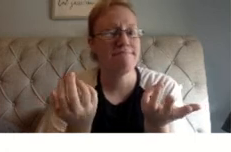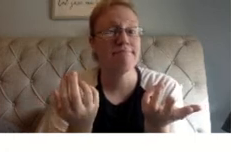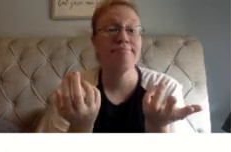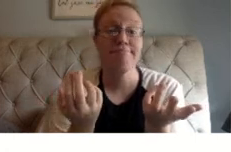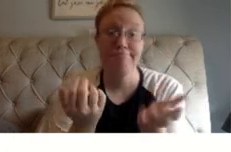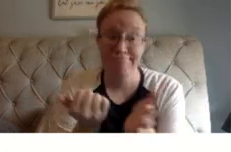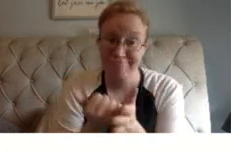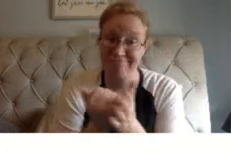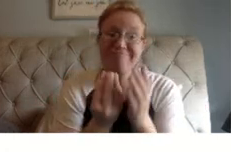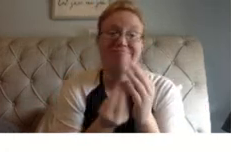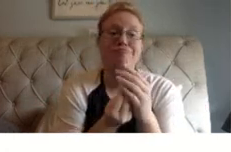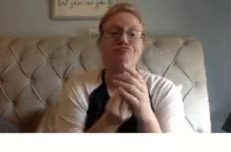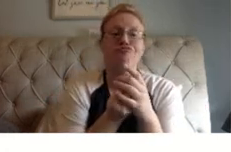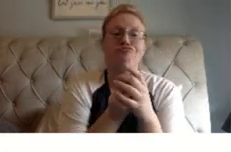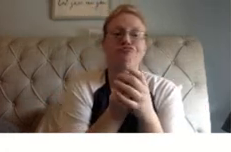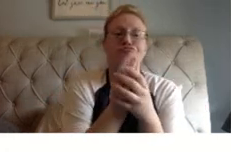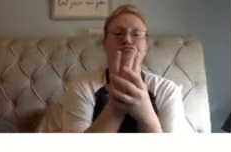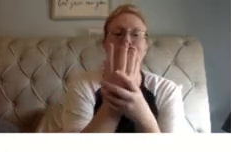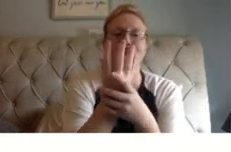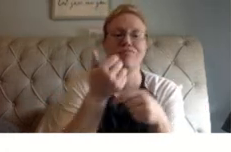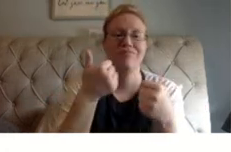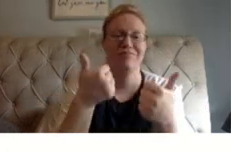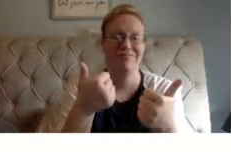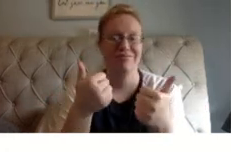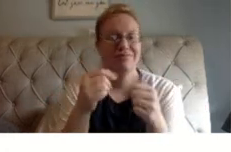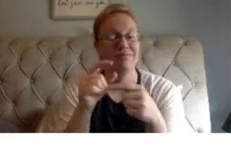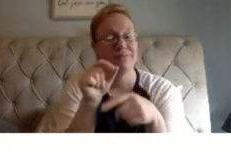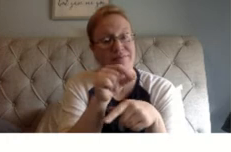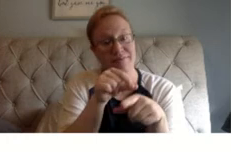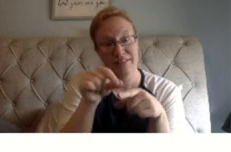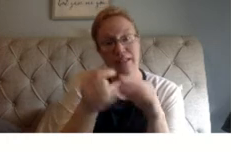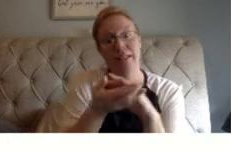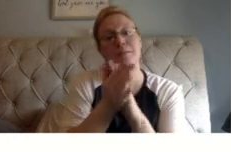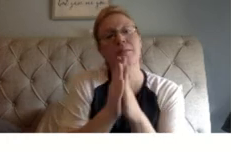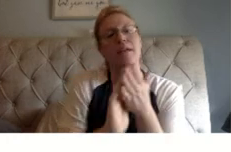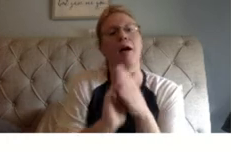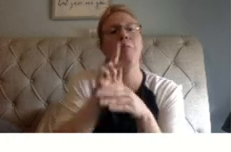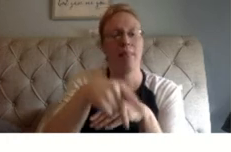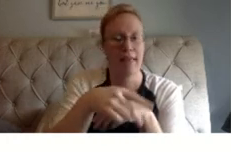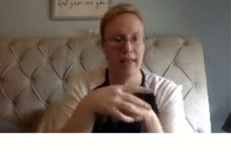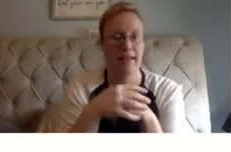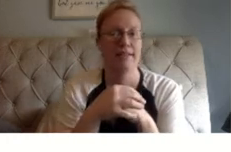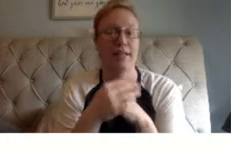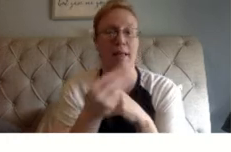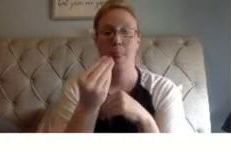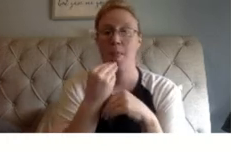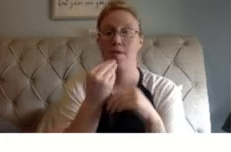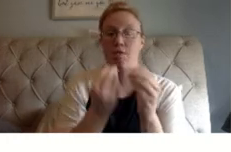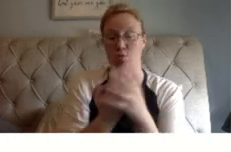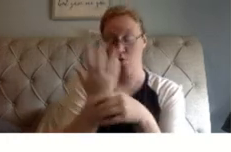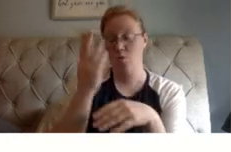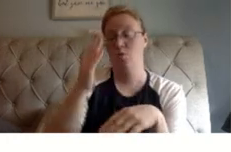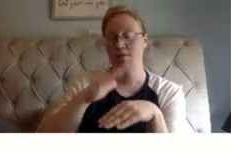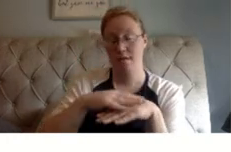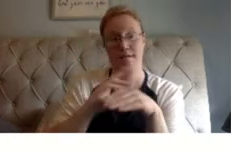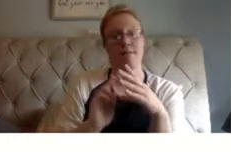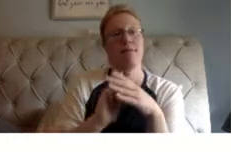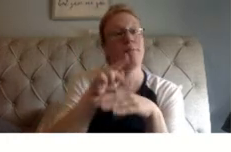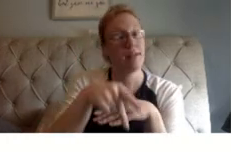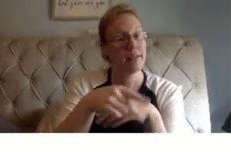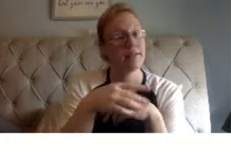It helps them grow. Awesome. The seeds become plants. The food grows on the